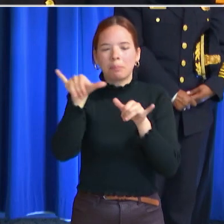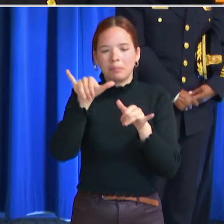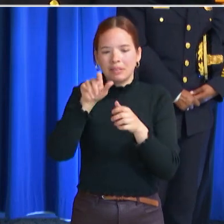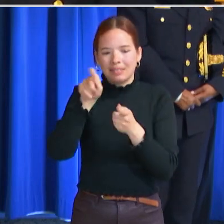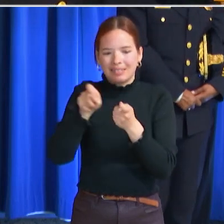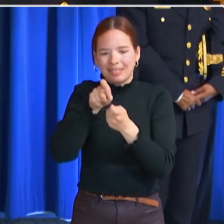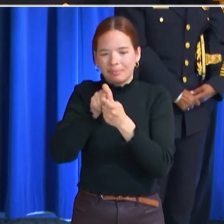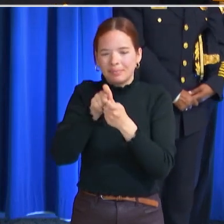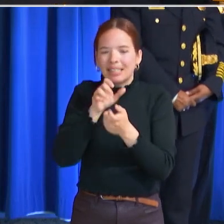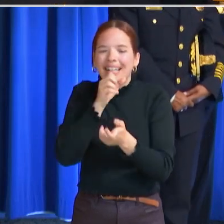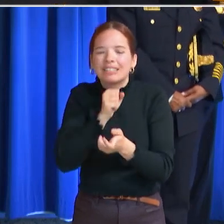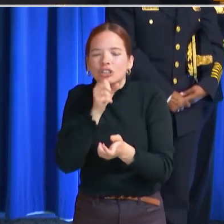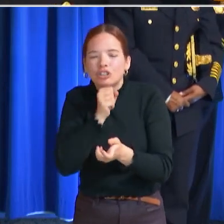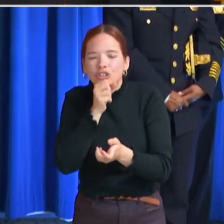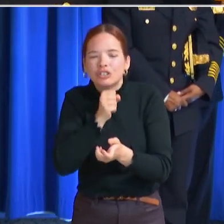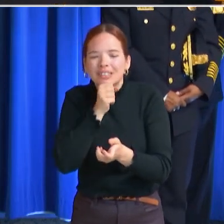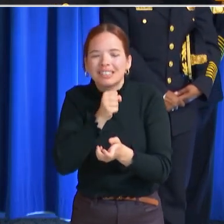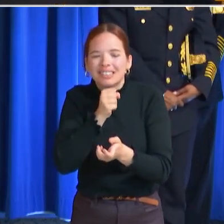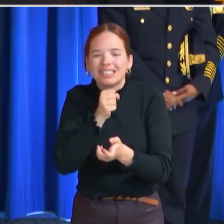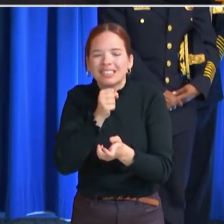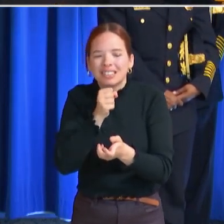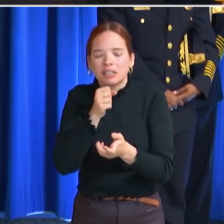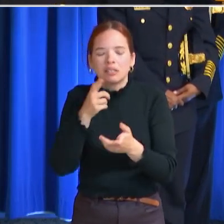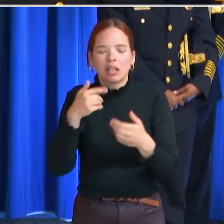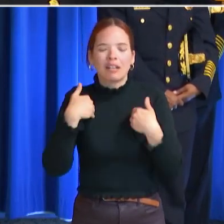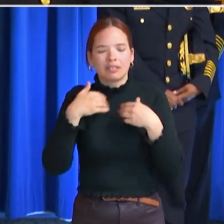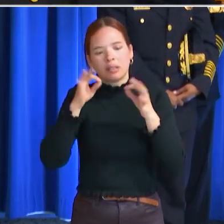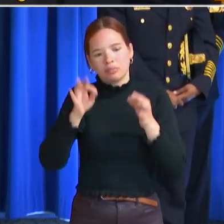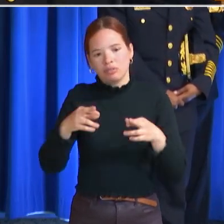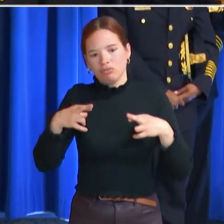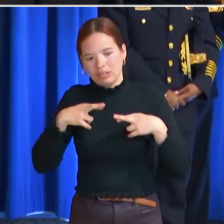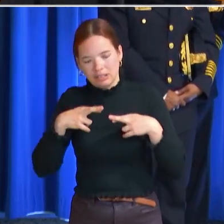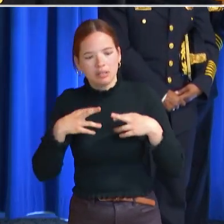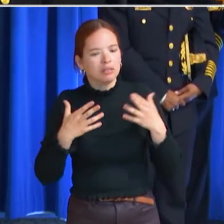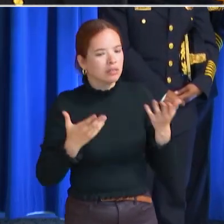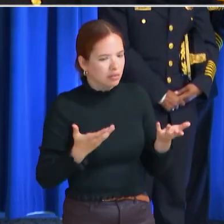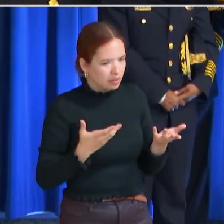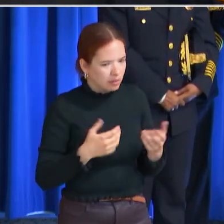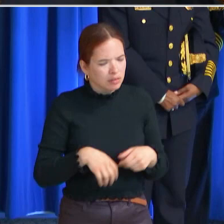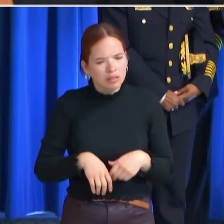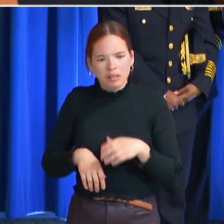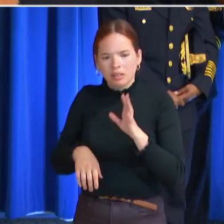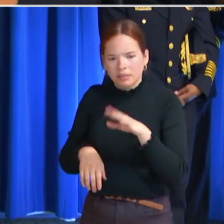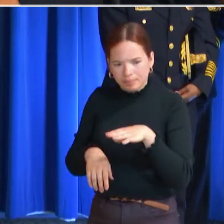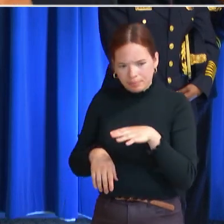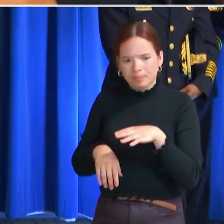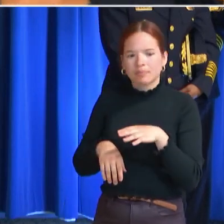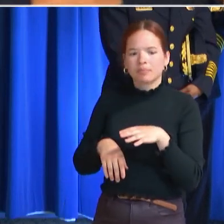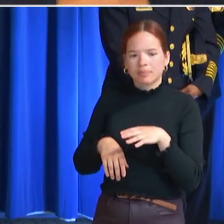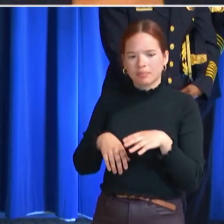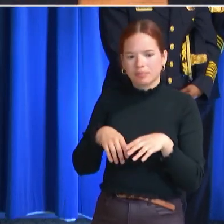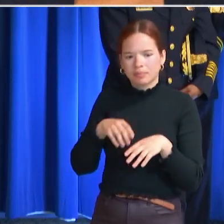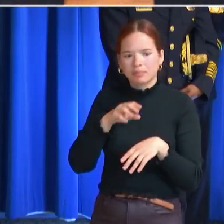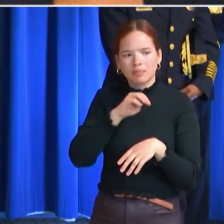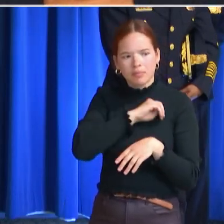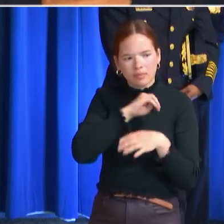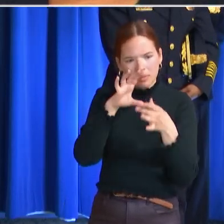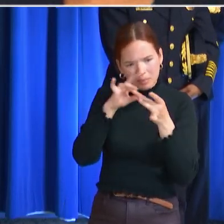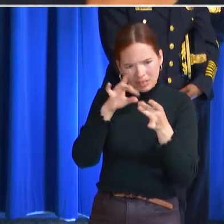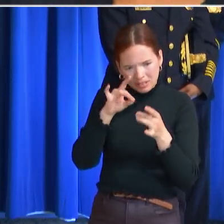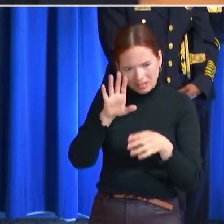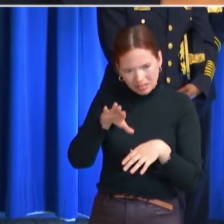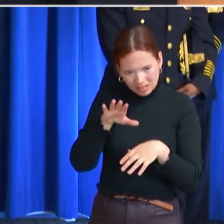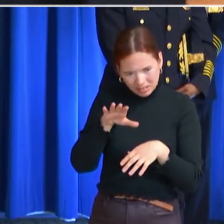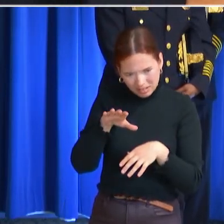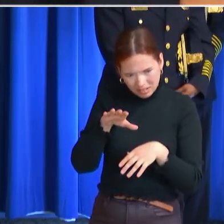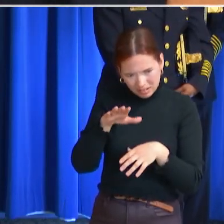sure, retiring. Piggybacking, Chief, Yeah. on the mayor's comments, Chief, was this job weighing on you? Well,